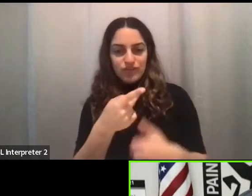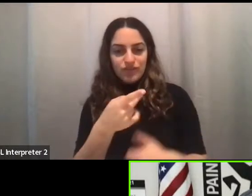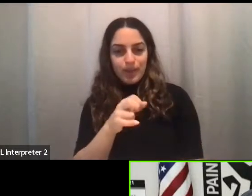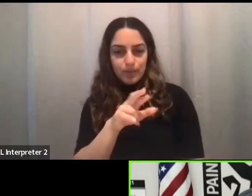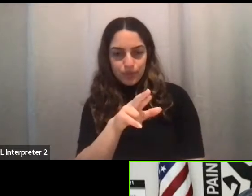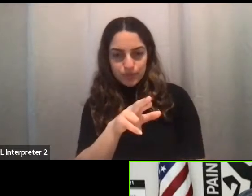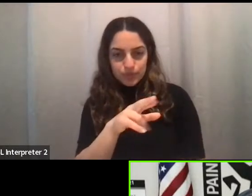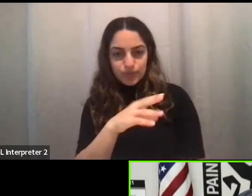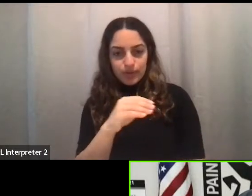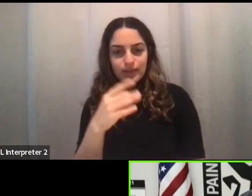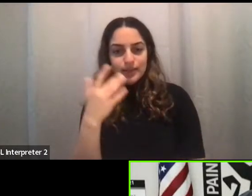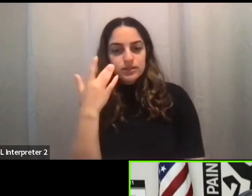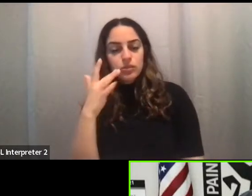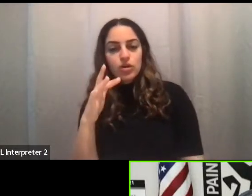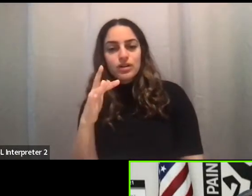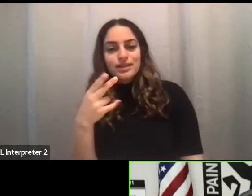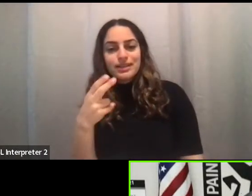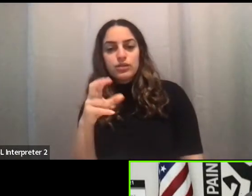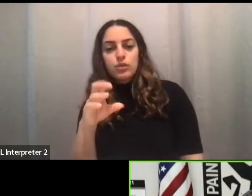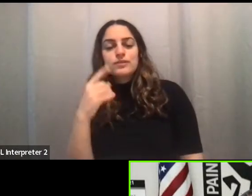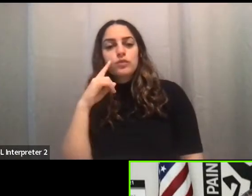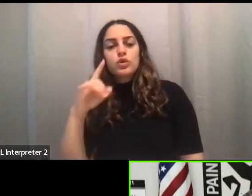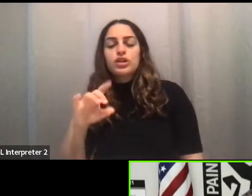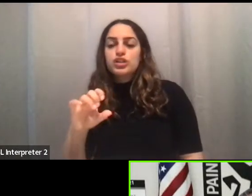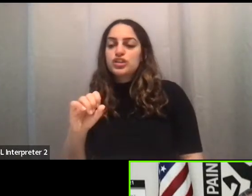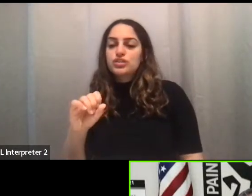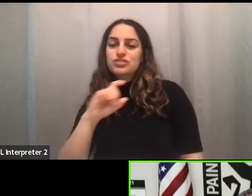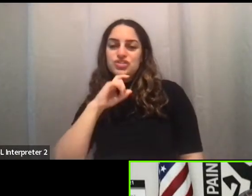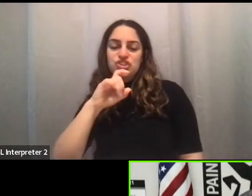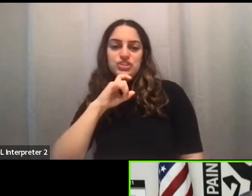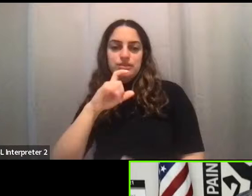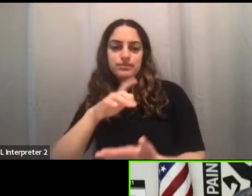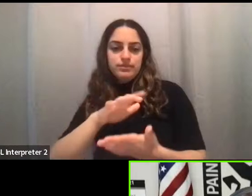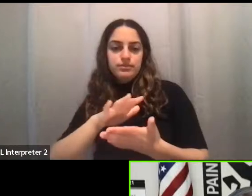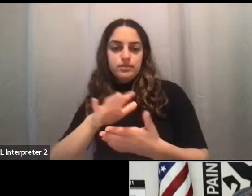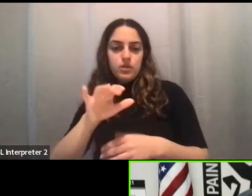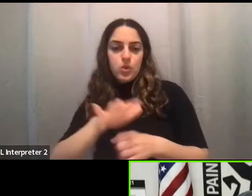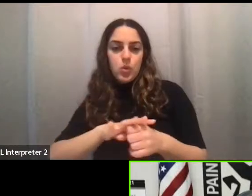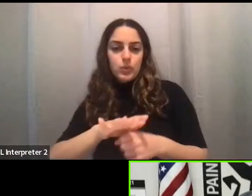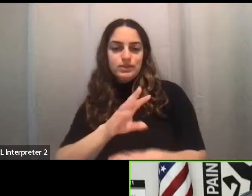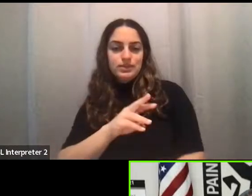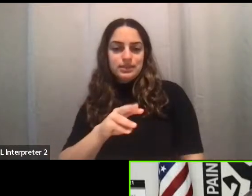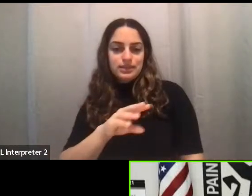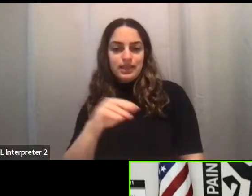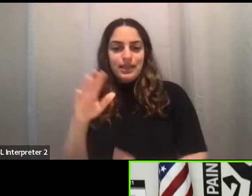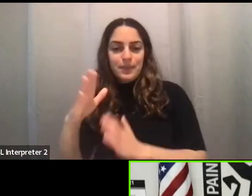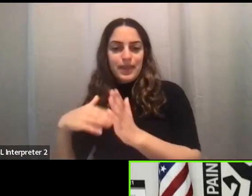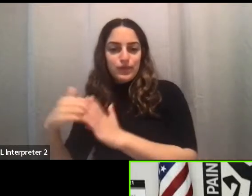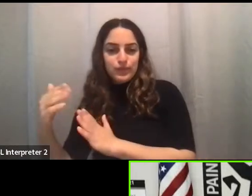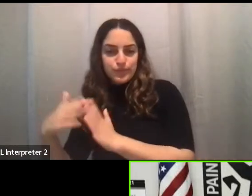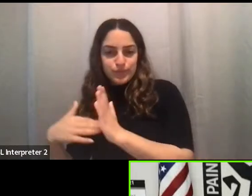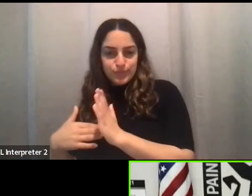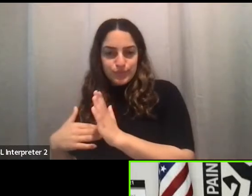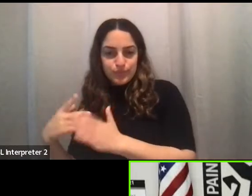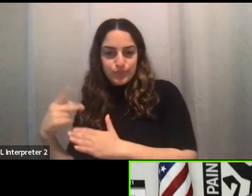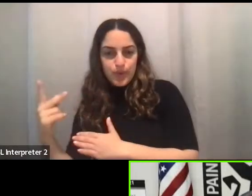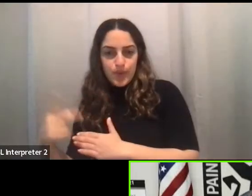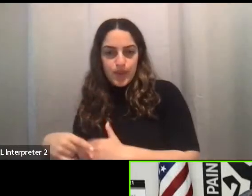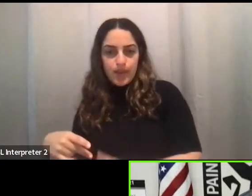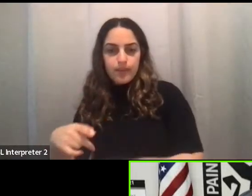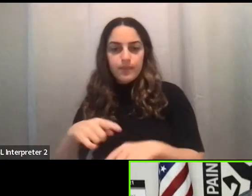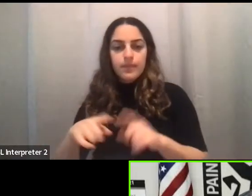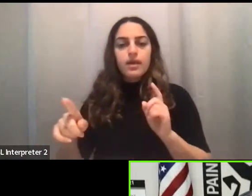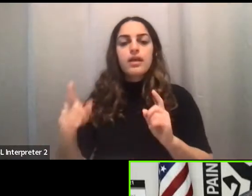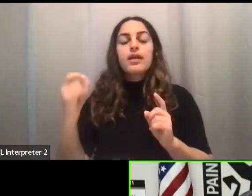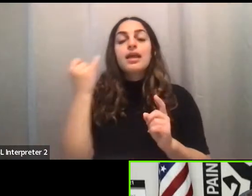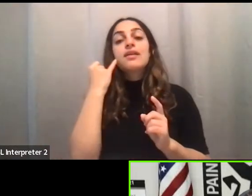heroes sheet metal workers union local 66 and the painters now like trades veterans program um but if somebody comes